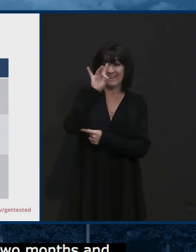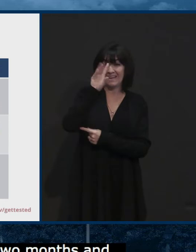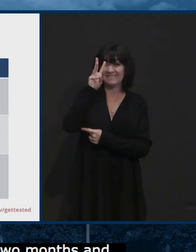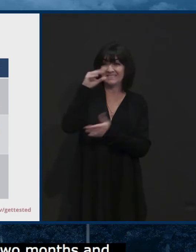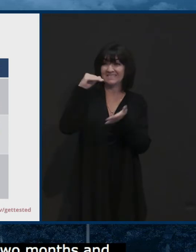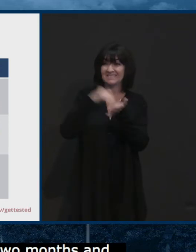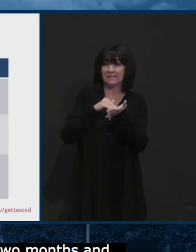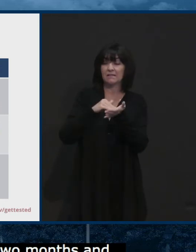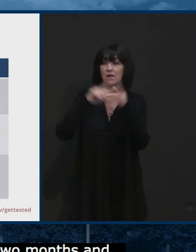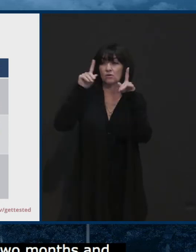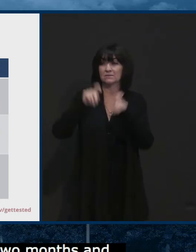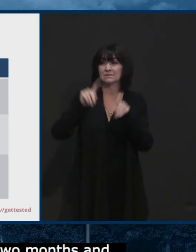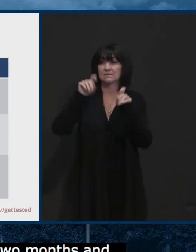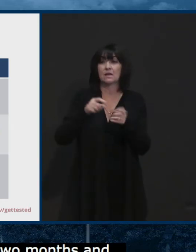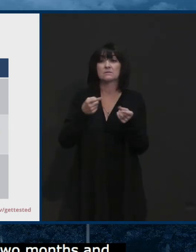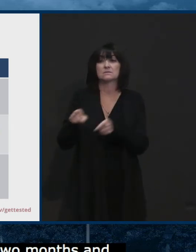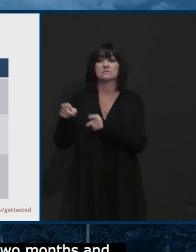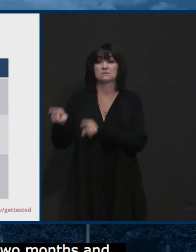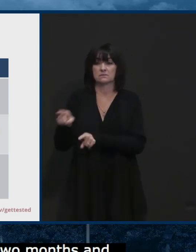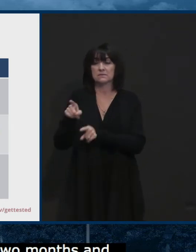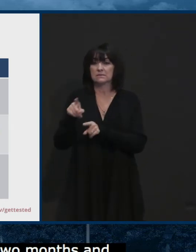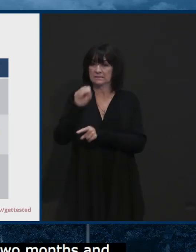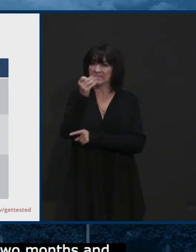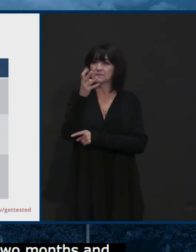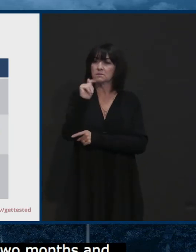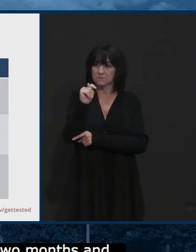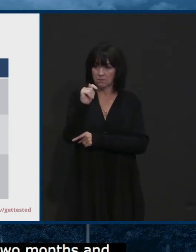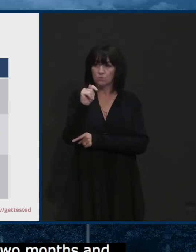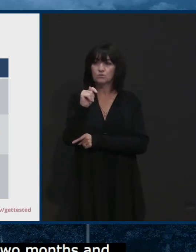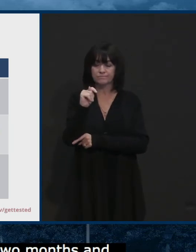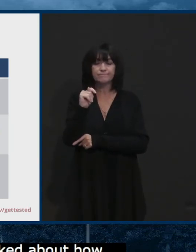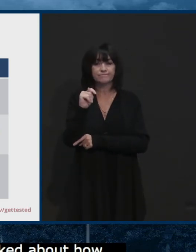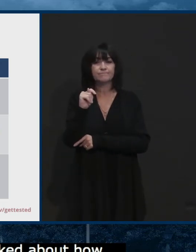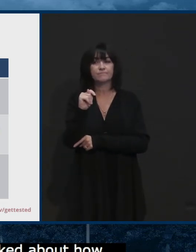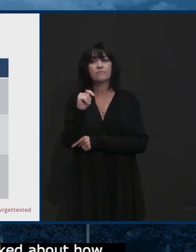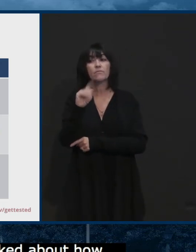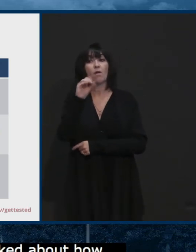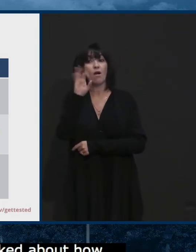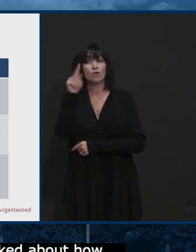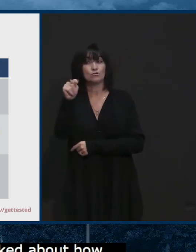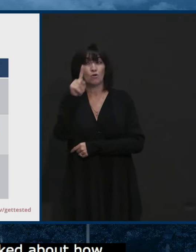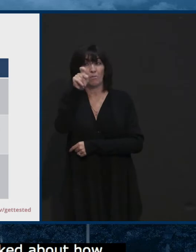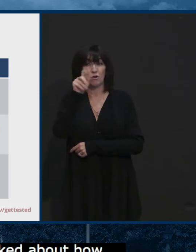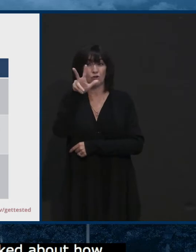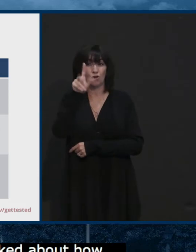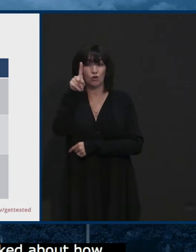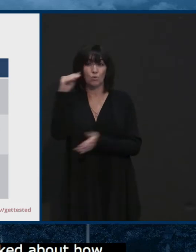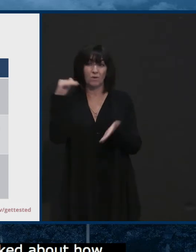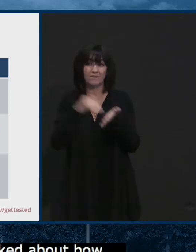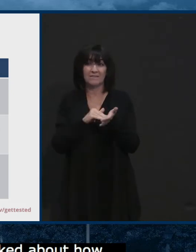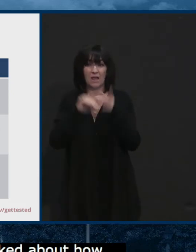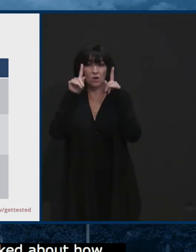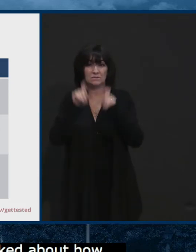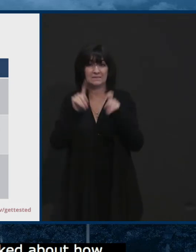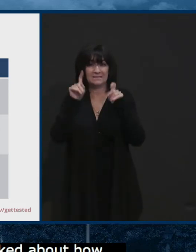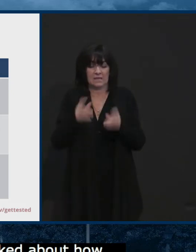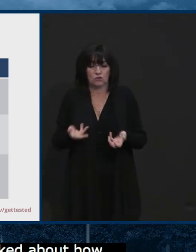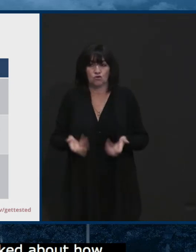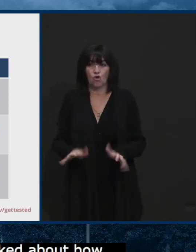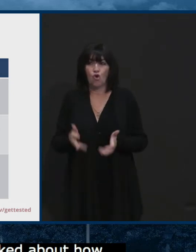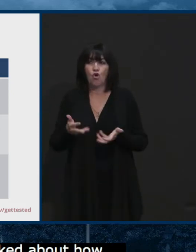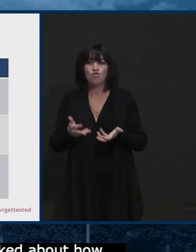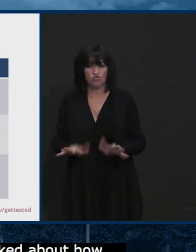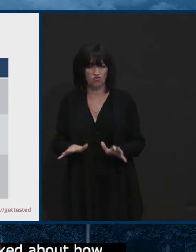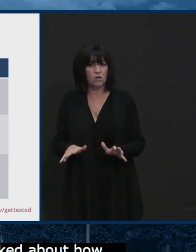86,000 in September. We talked about how we saw a little bit of a decrease there. October, 131,000. So we, pushed hard